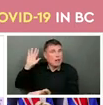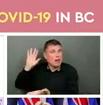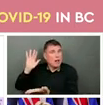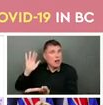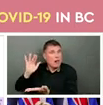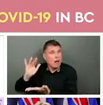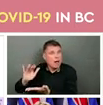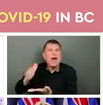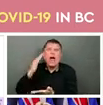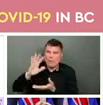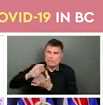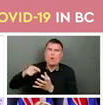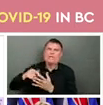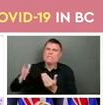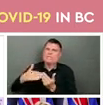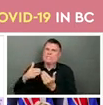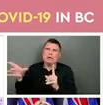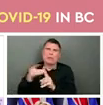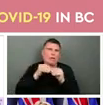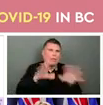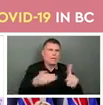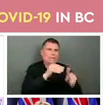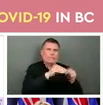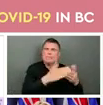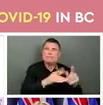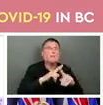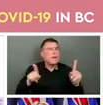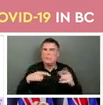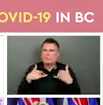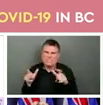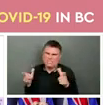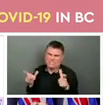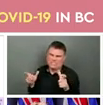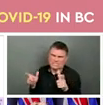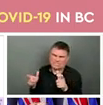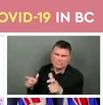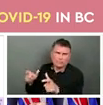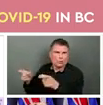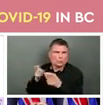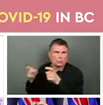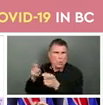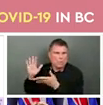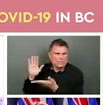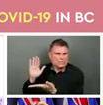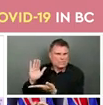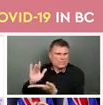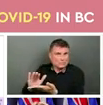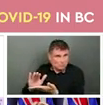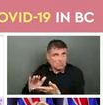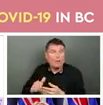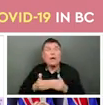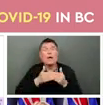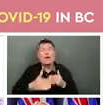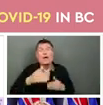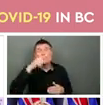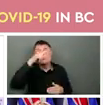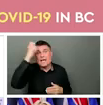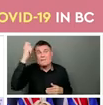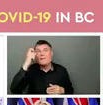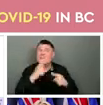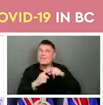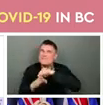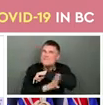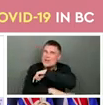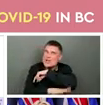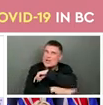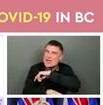people are infected with. And that's going to be important for us as we go through the summer and into the fall, making sure that we continue